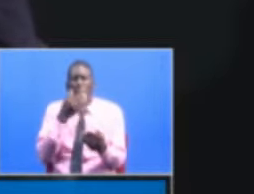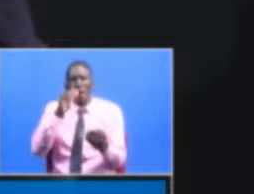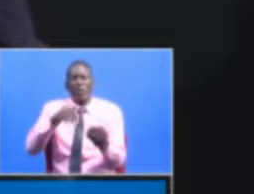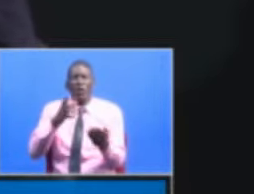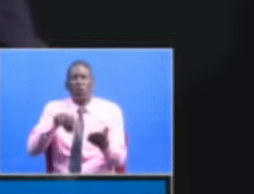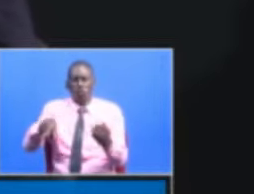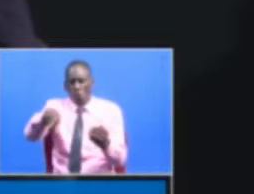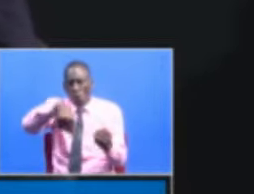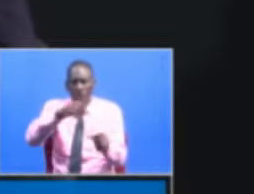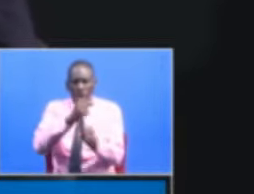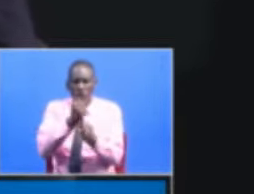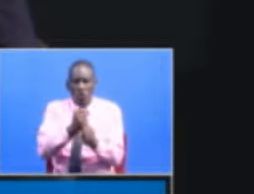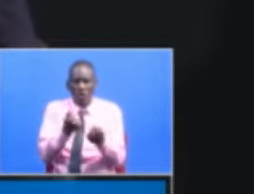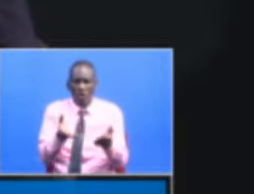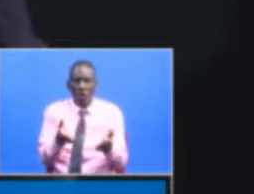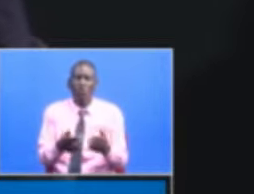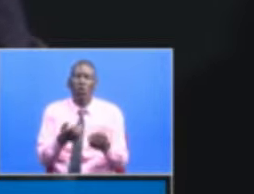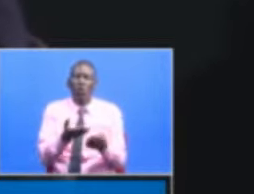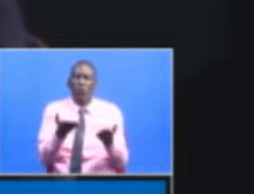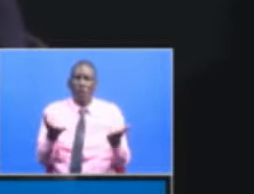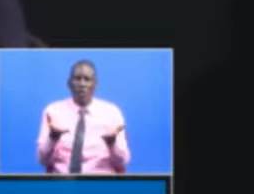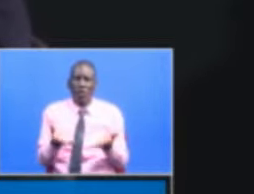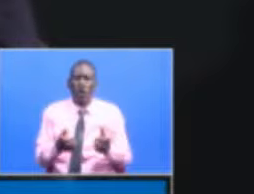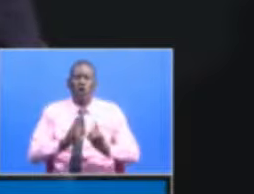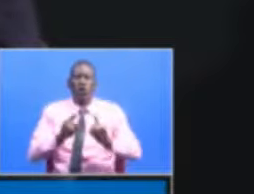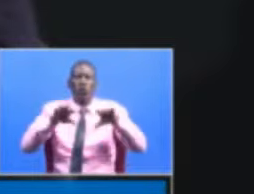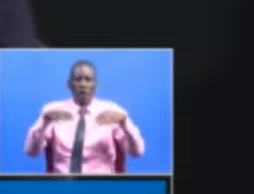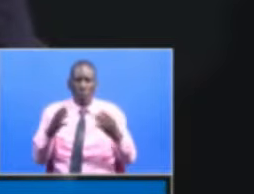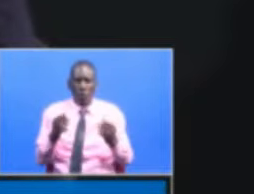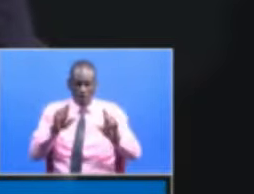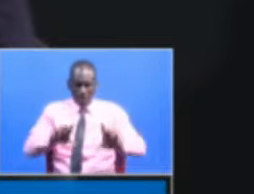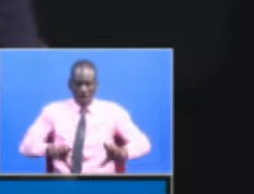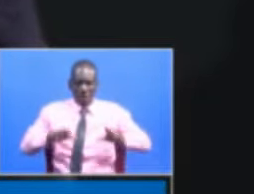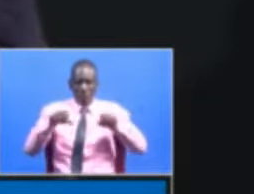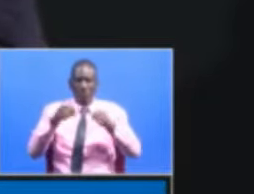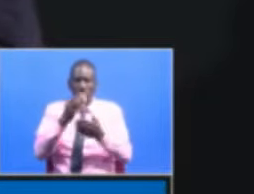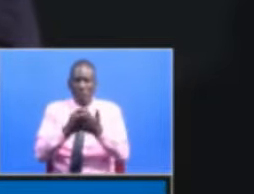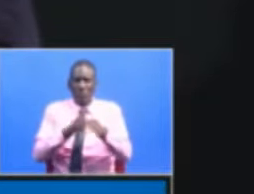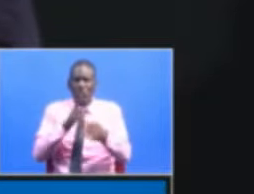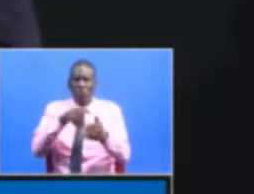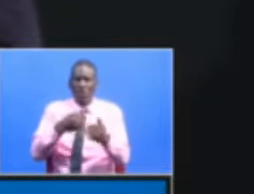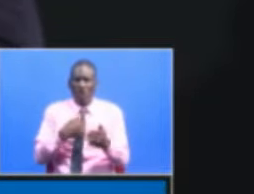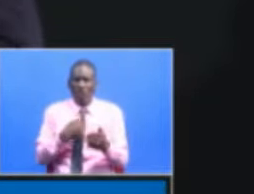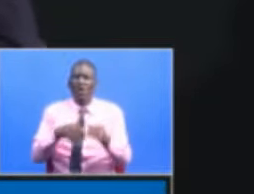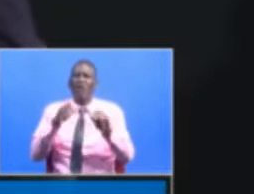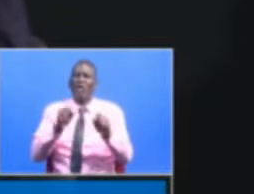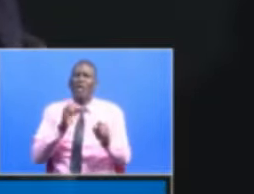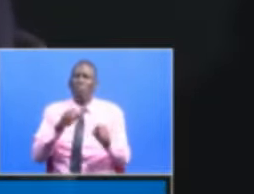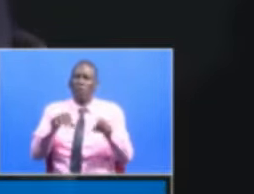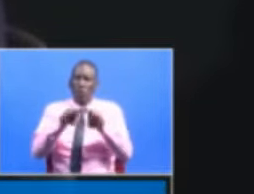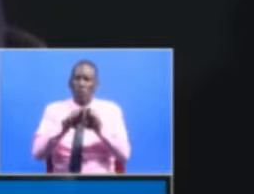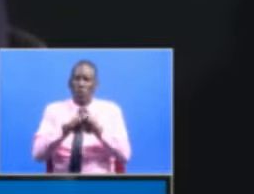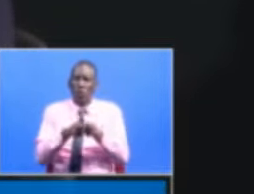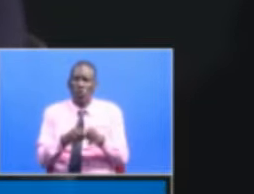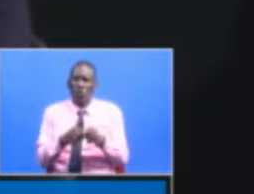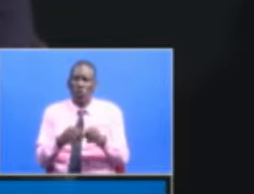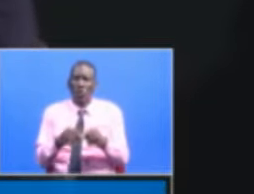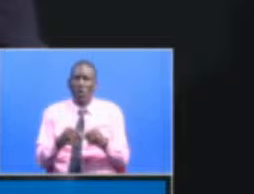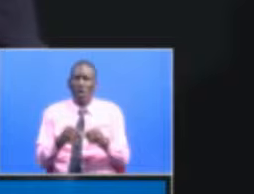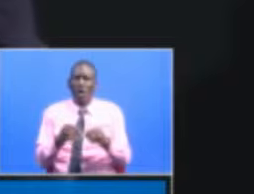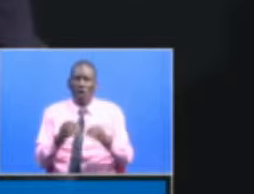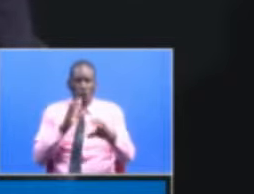So these things now, it's not even about their livelihood sometimes and the asset they have. It could be even maybe a telecommunication mast, for